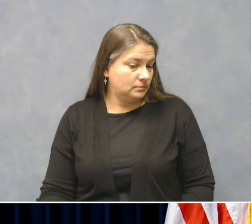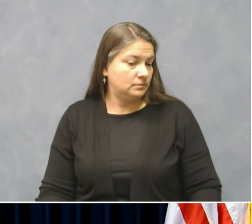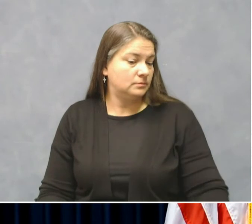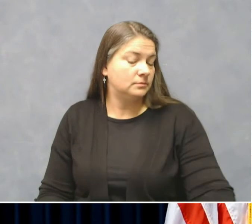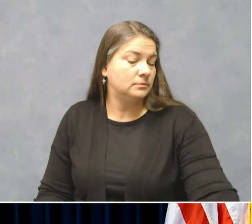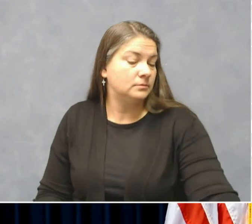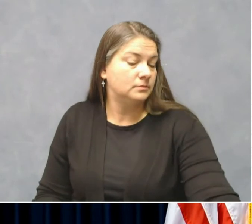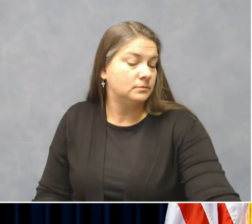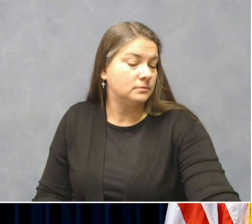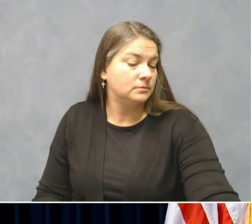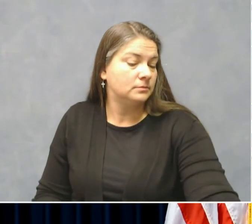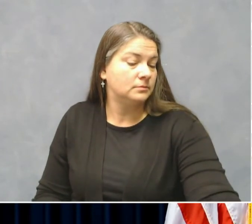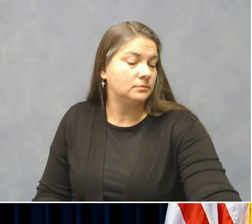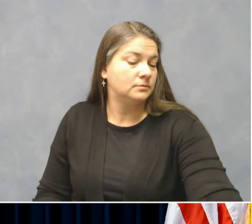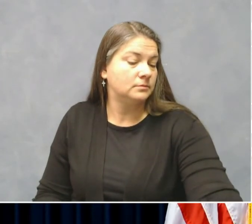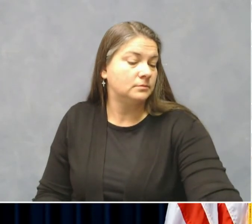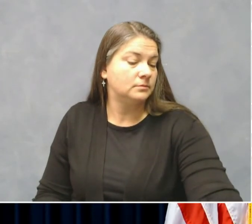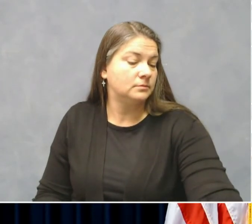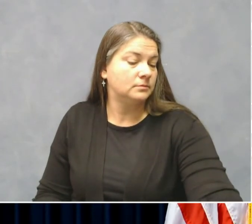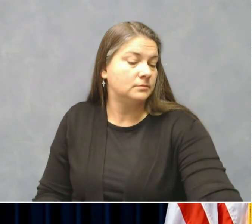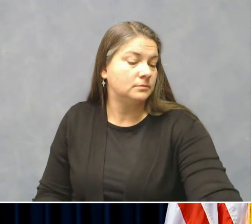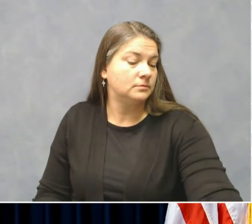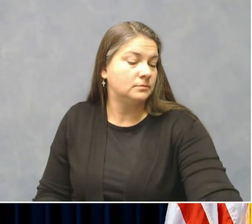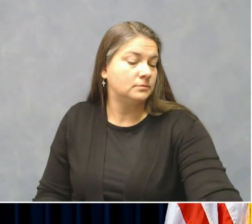Thank you very much, Governor. I've got a 2